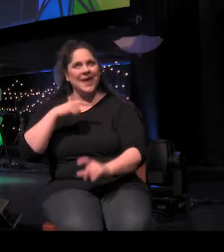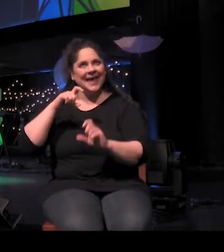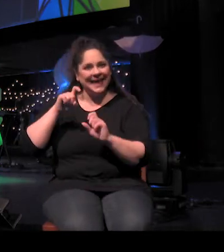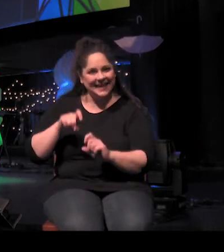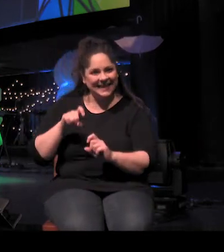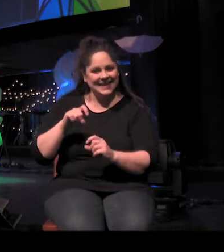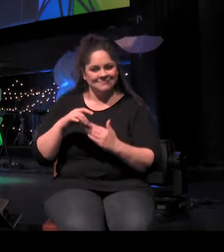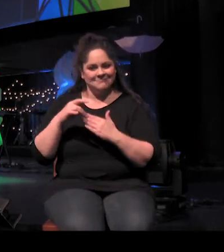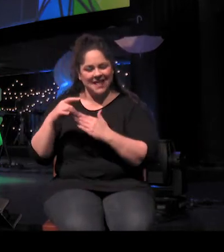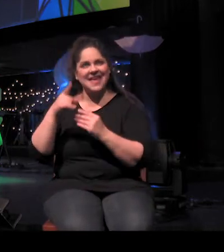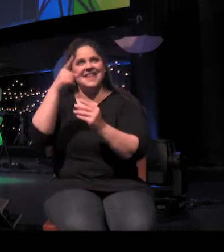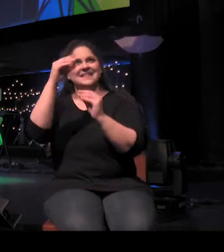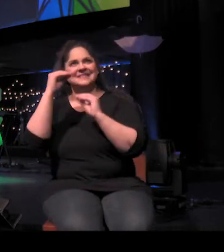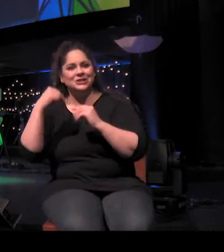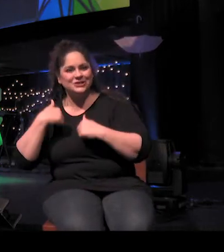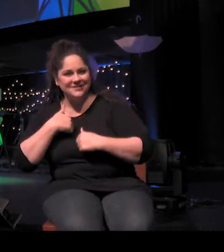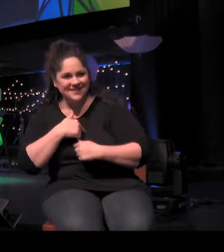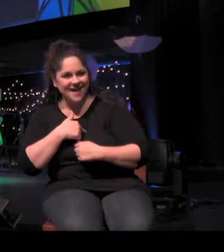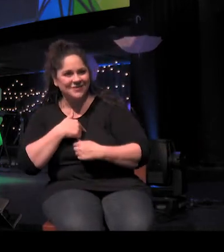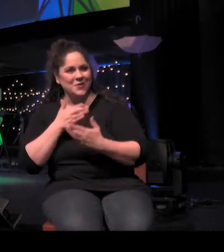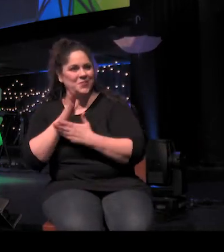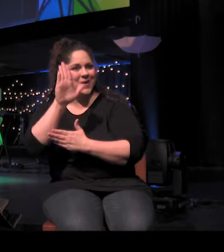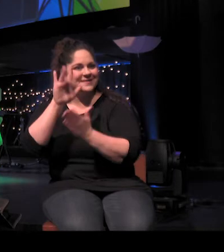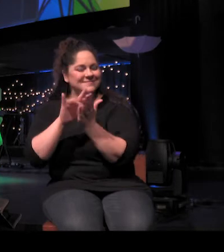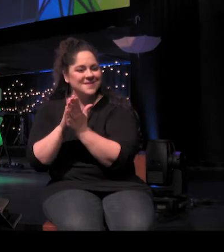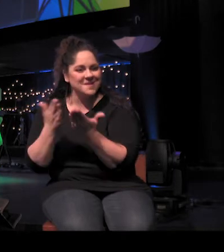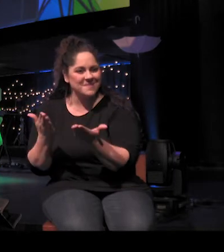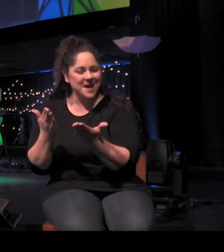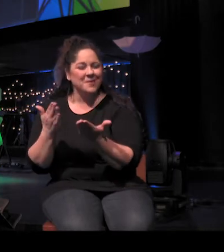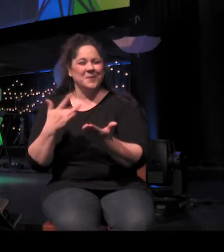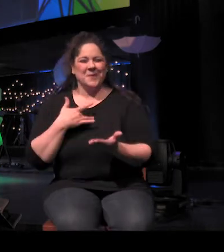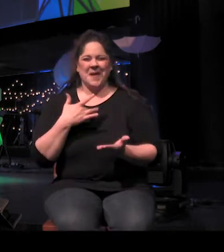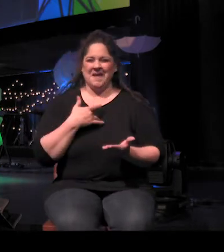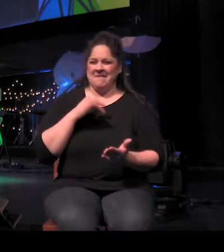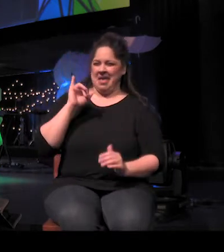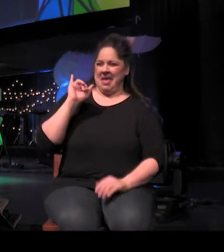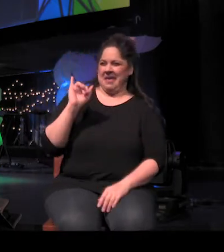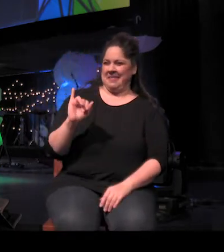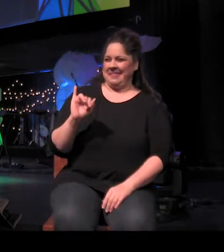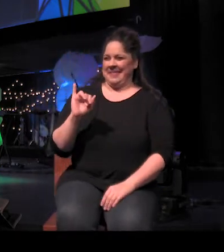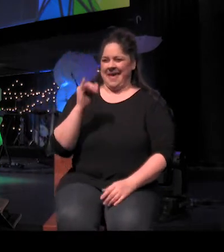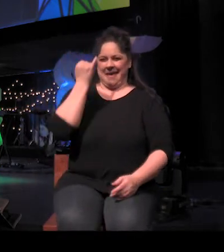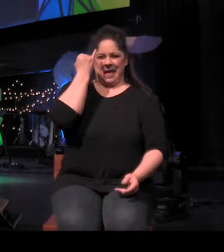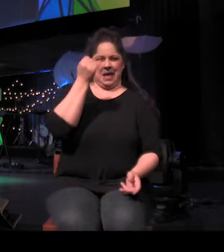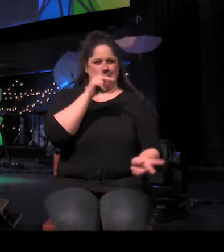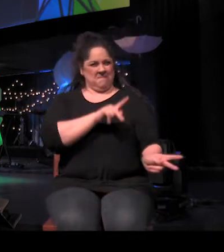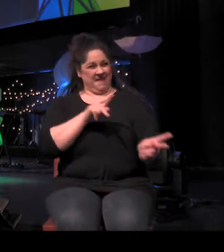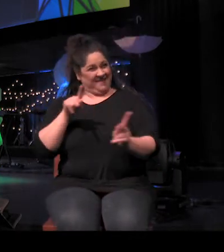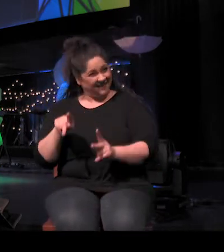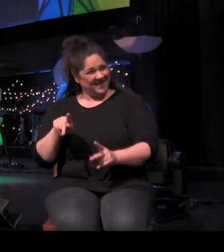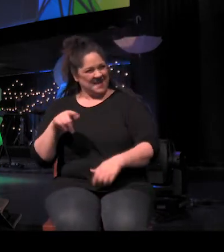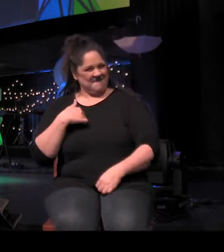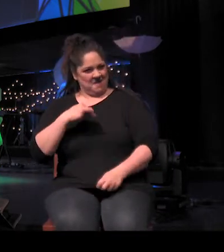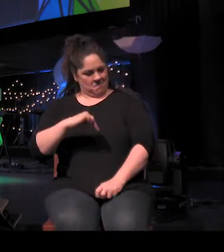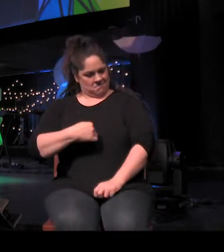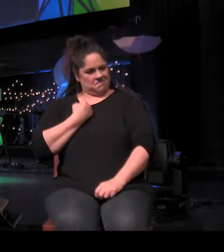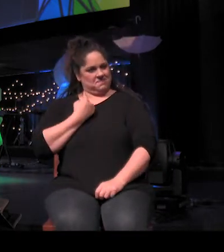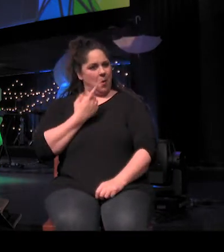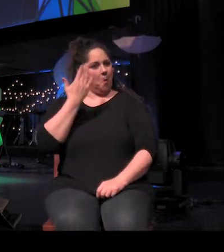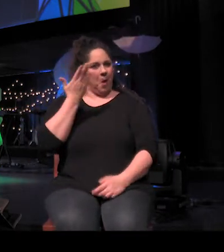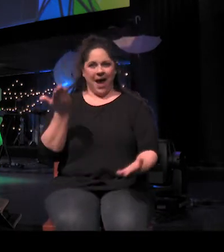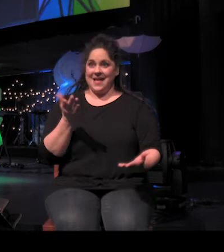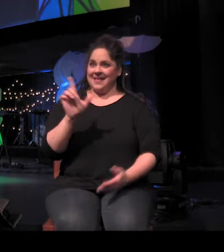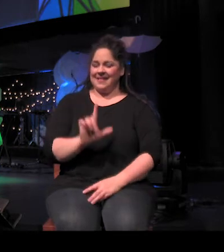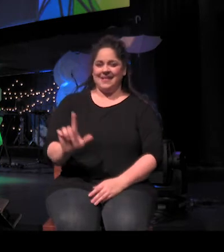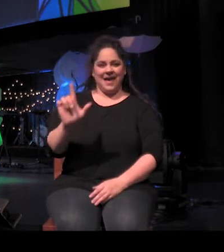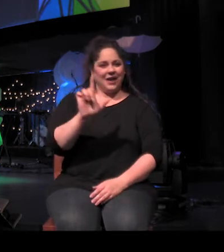Now, I get it. I understand why this analogy can rub us the wrong way, especially here in Lancaster County. I grew up in this area. You know, Lancaster County, we have